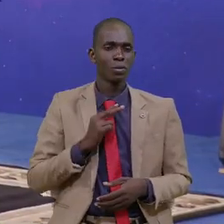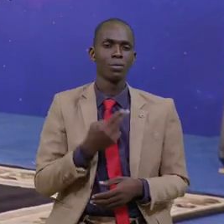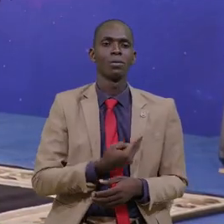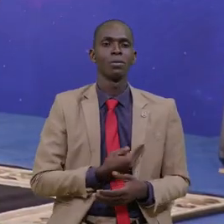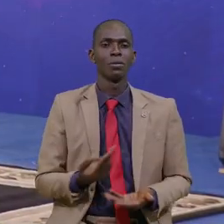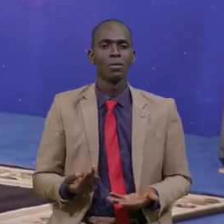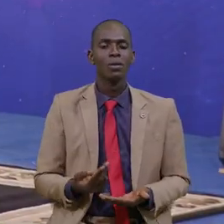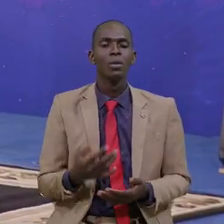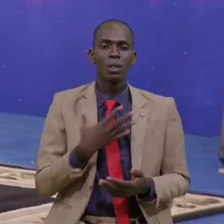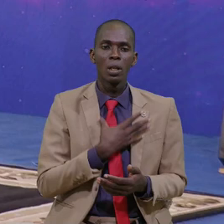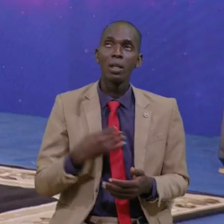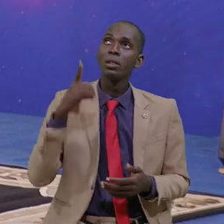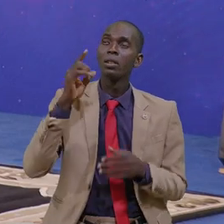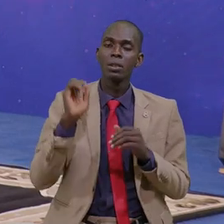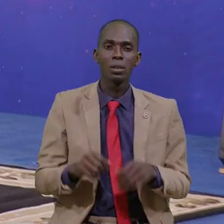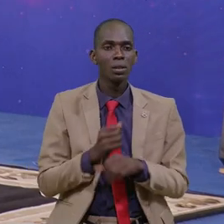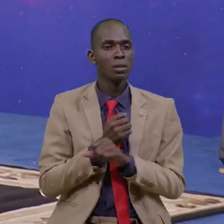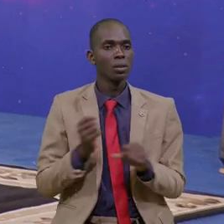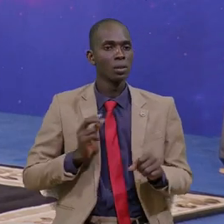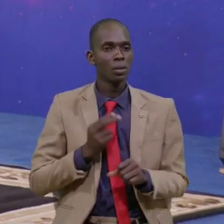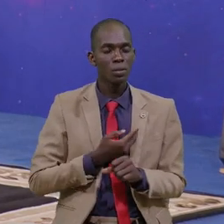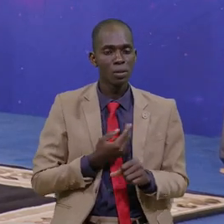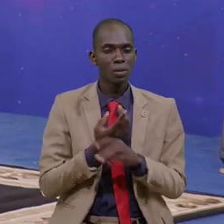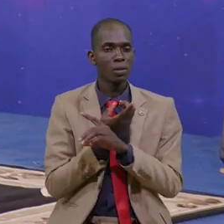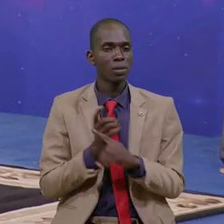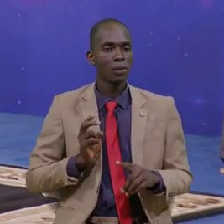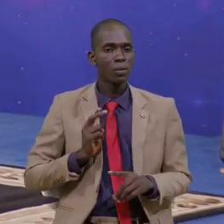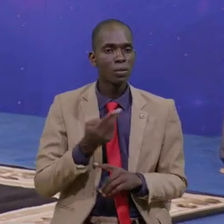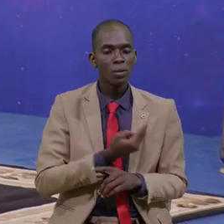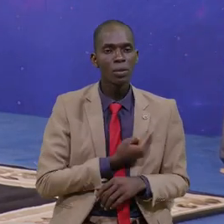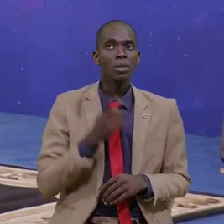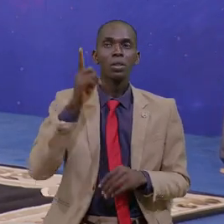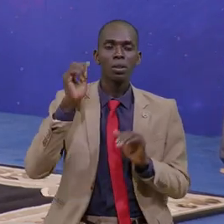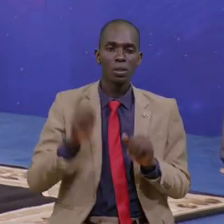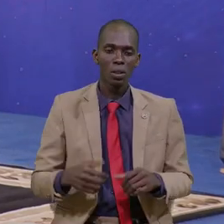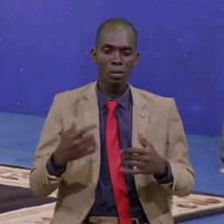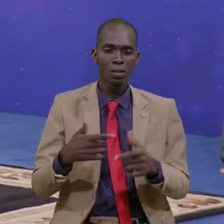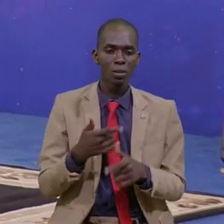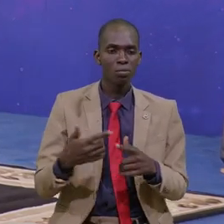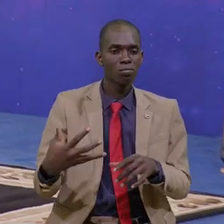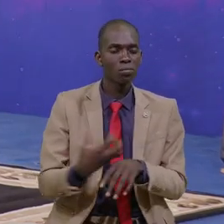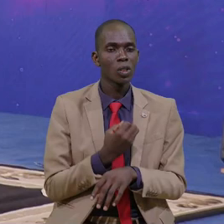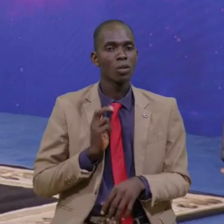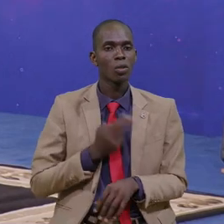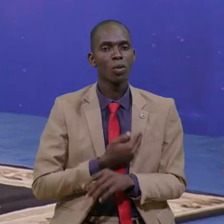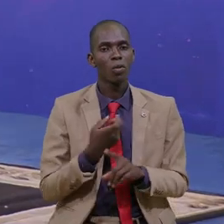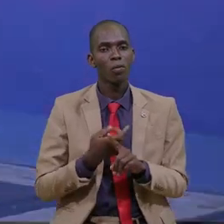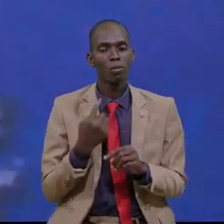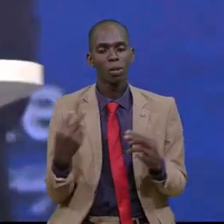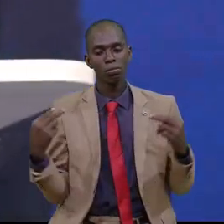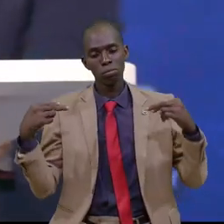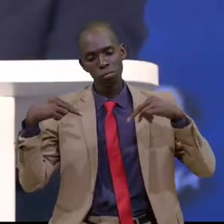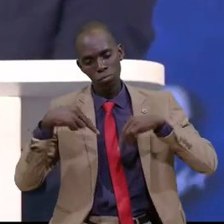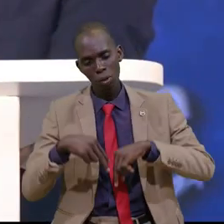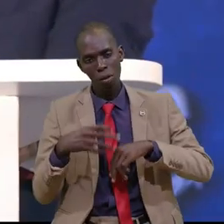us and deliver us, and so that he can take us from the valley of despondency